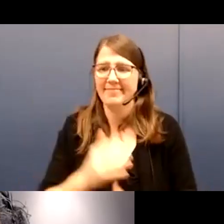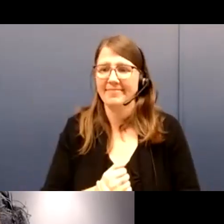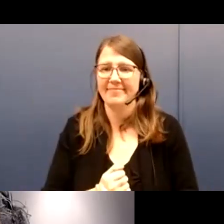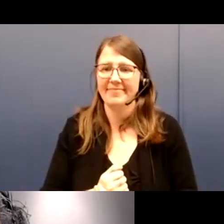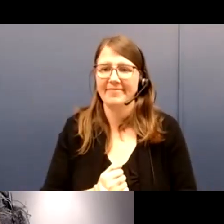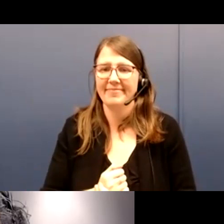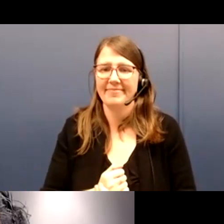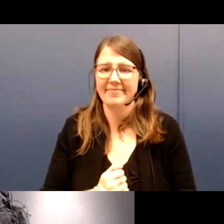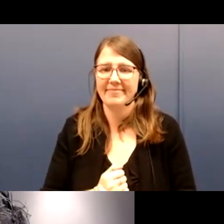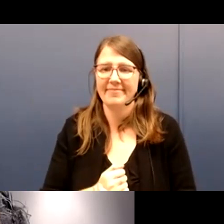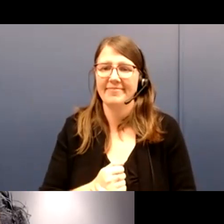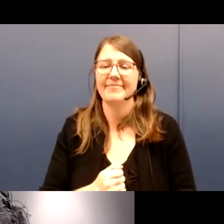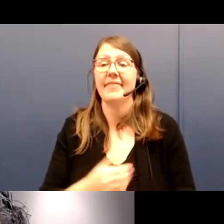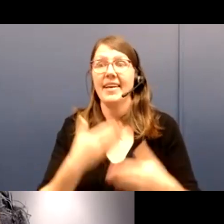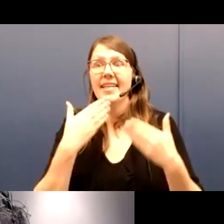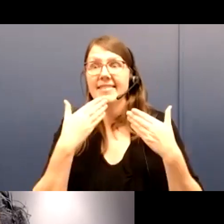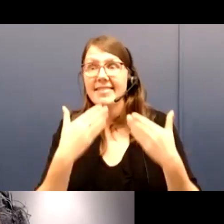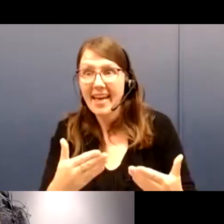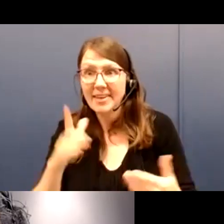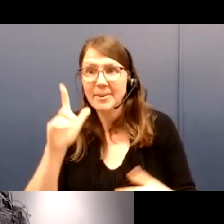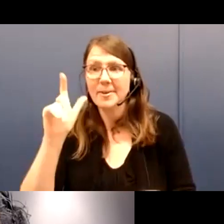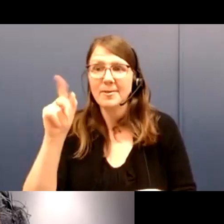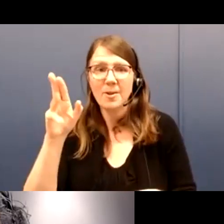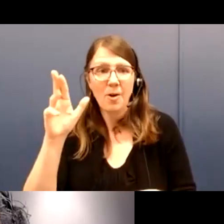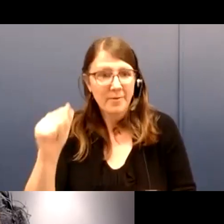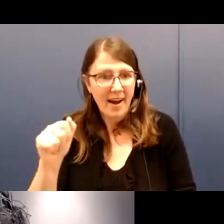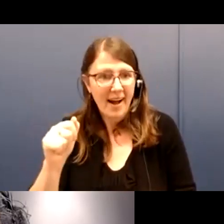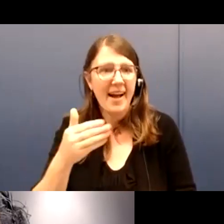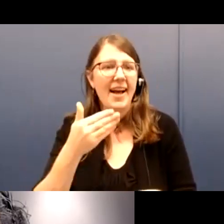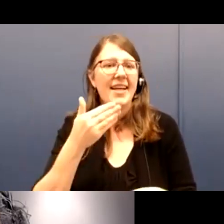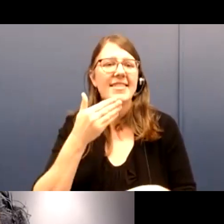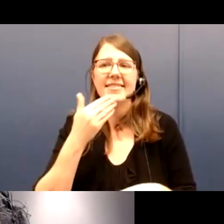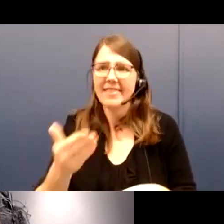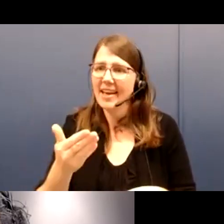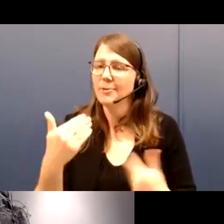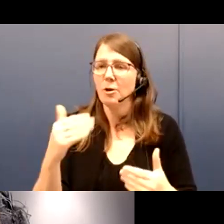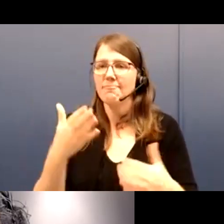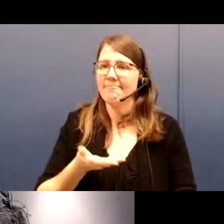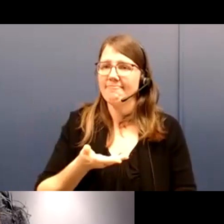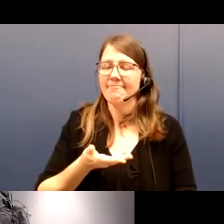Thank you so much, Laura, and everybody for having me. I'll get my slide up.